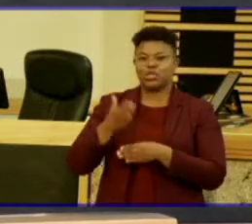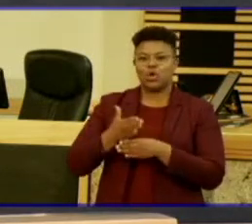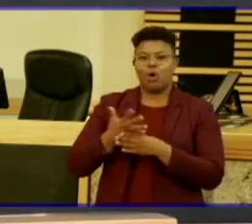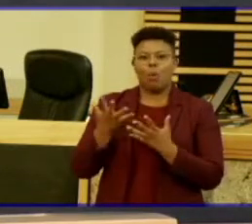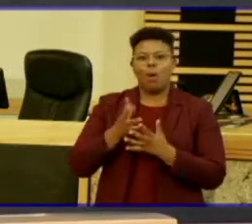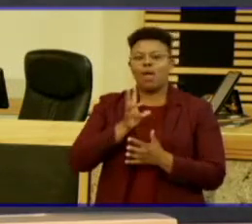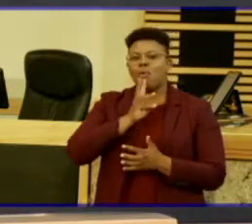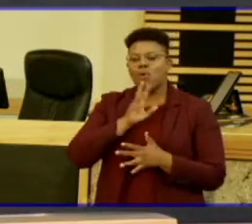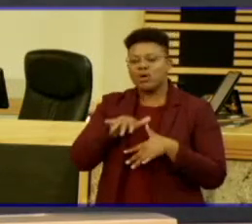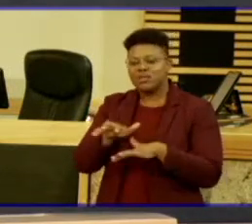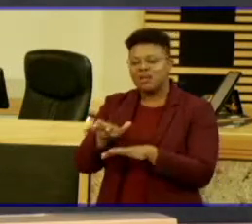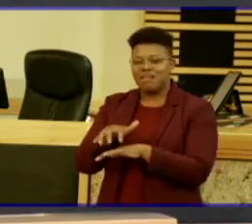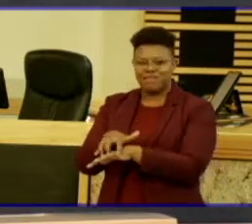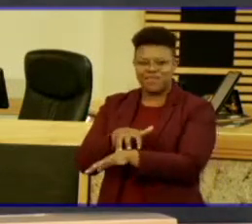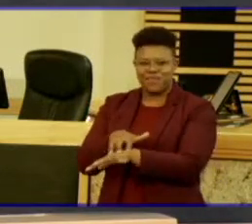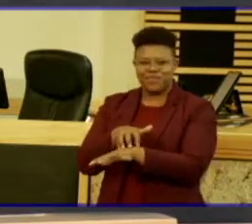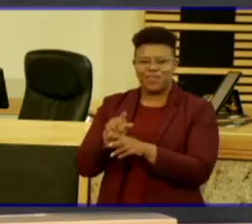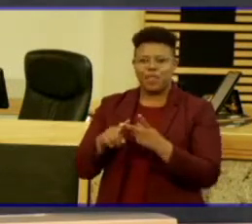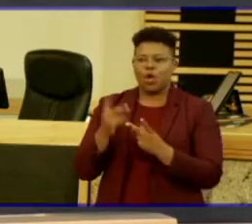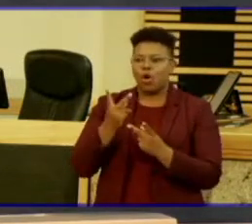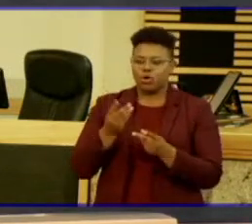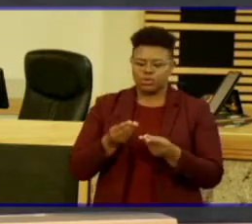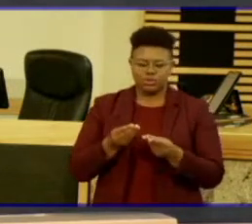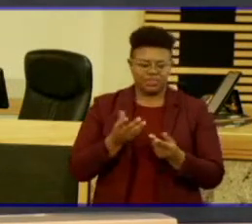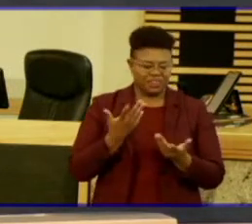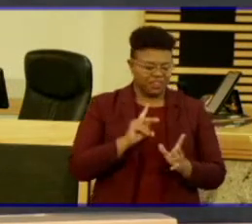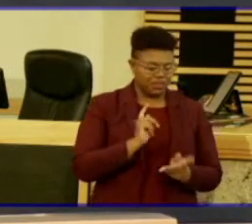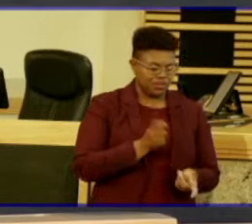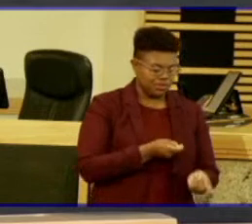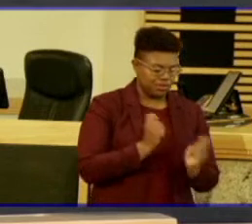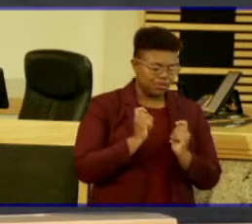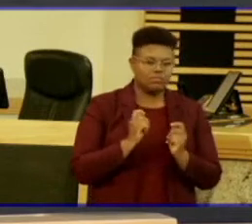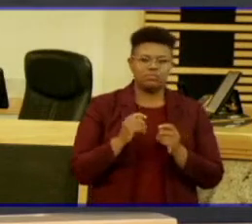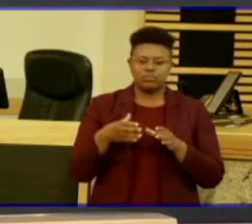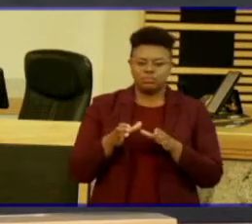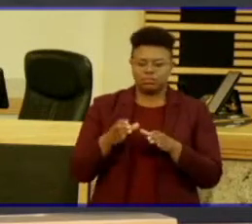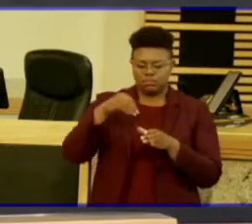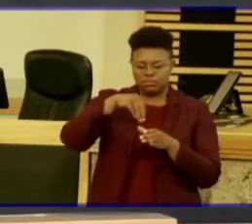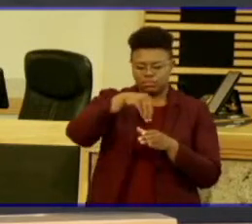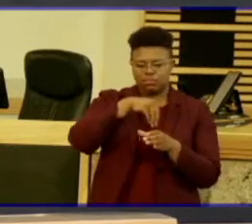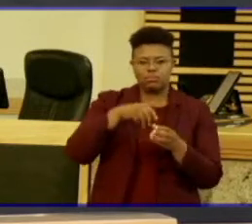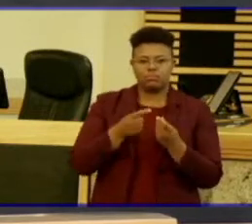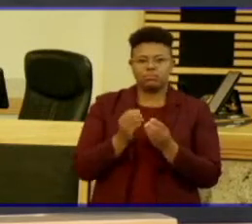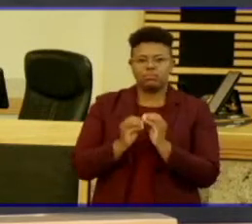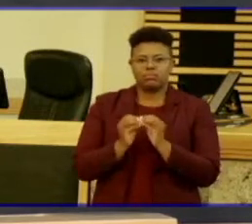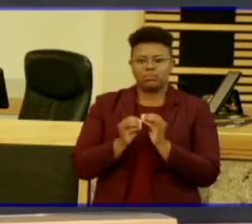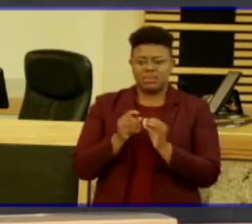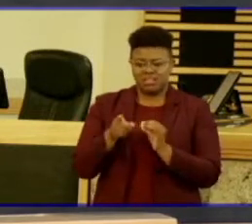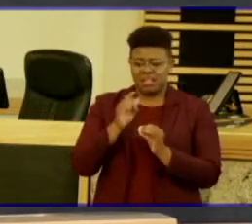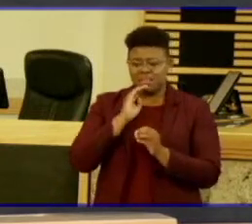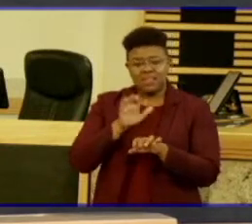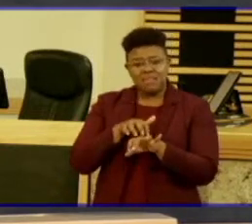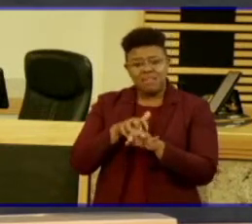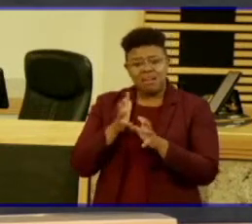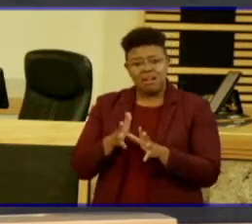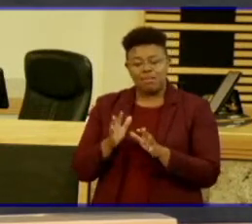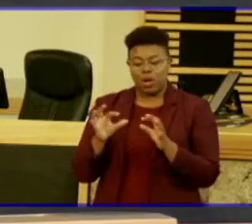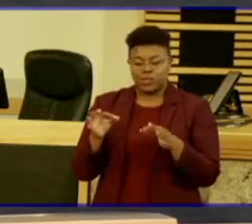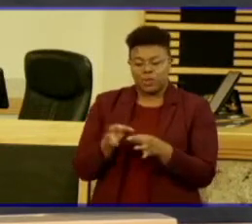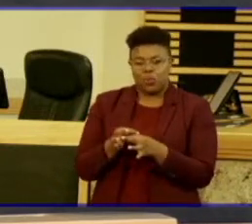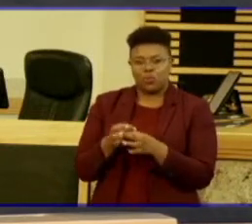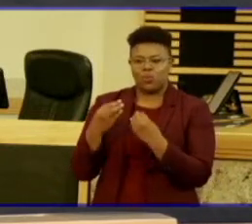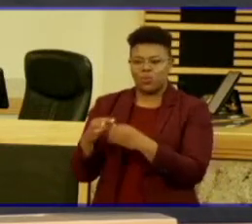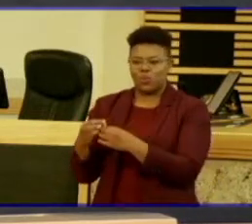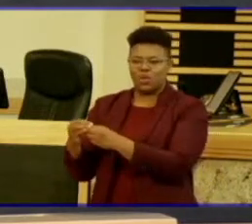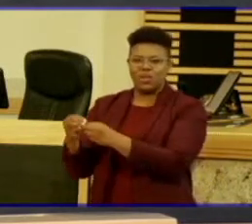aquaculture farms and processing facilities and benefit over 150,000 small-scale farmers who will supply